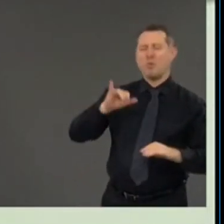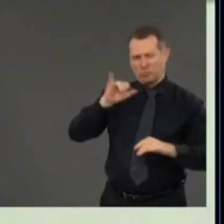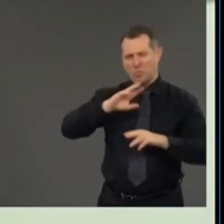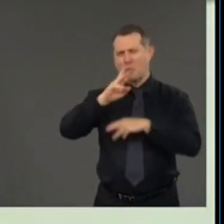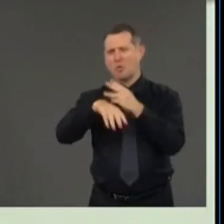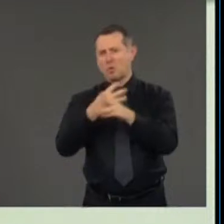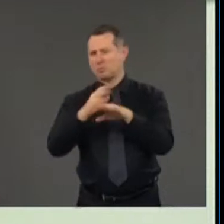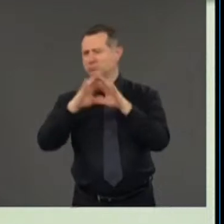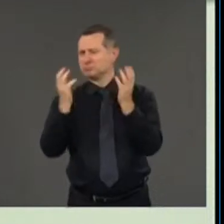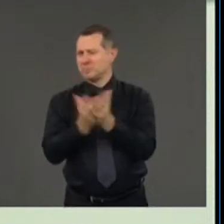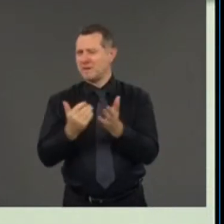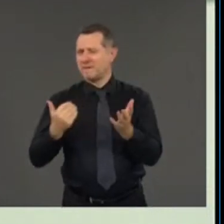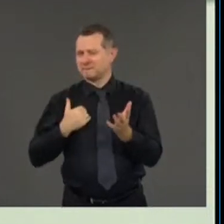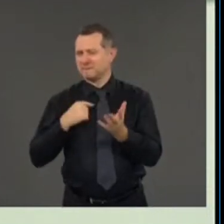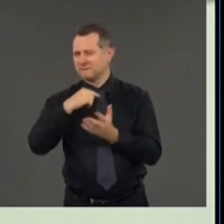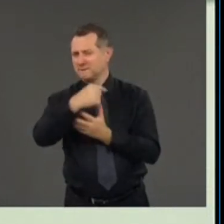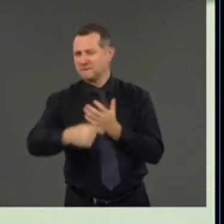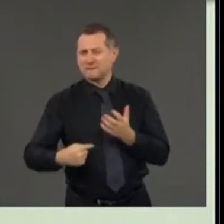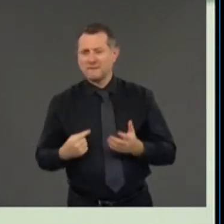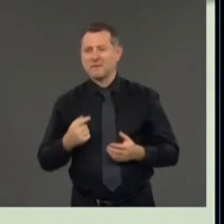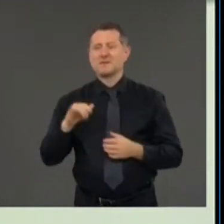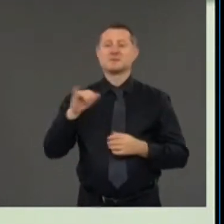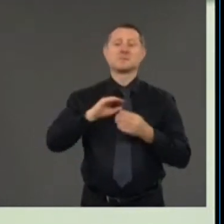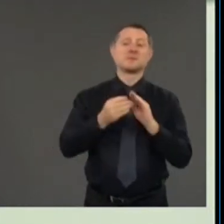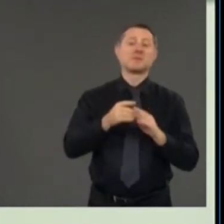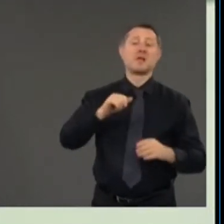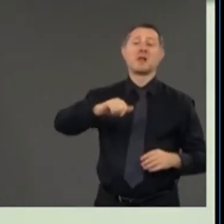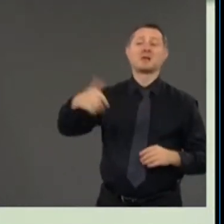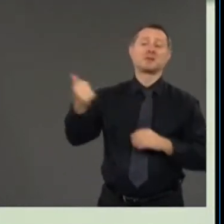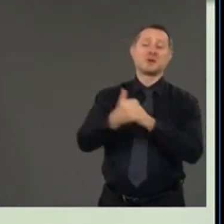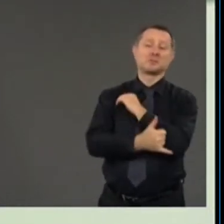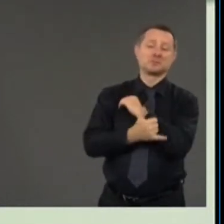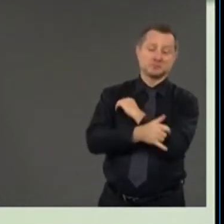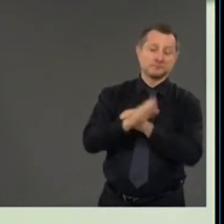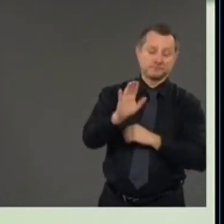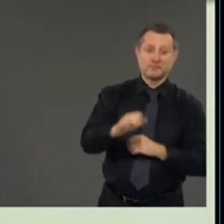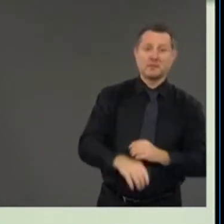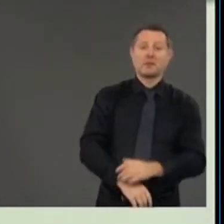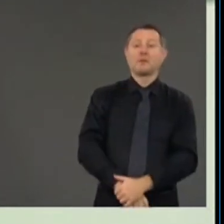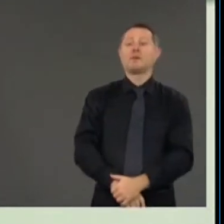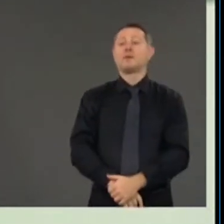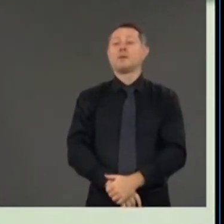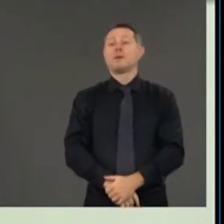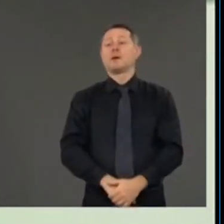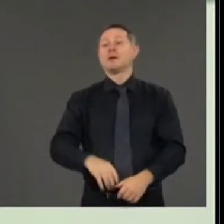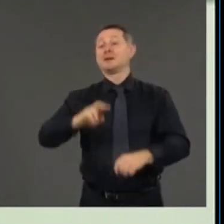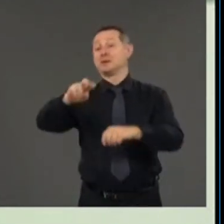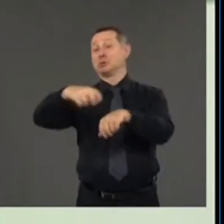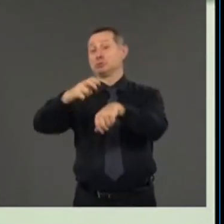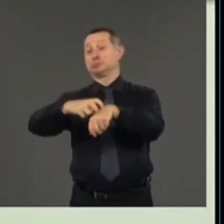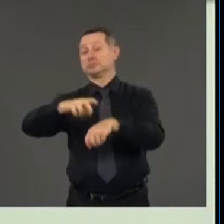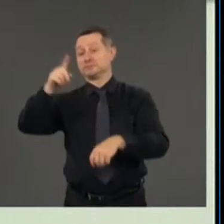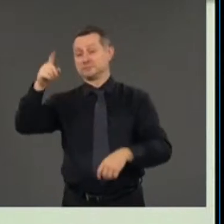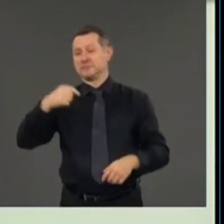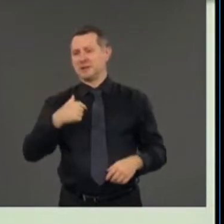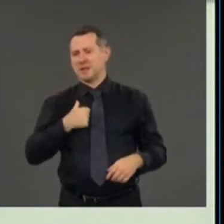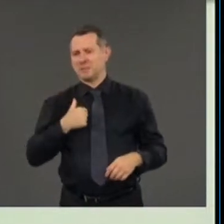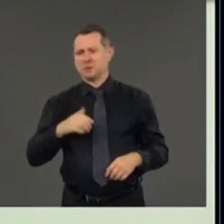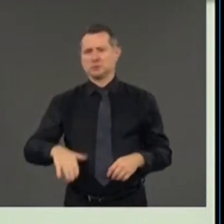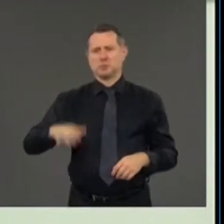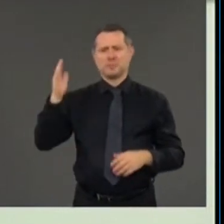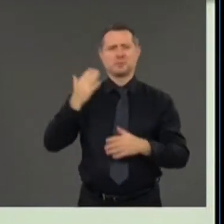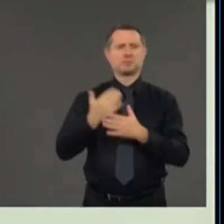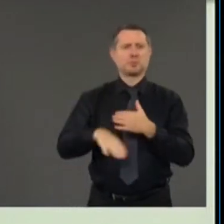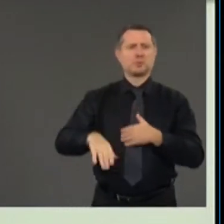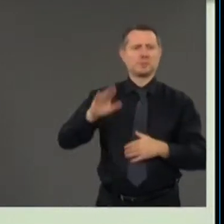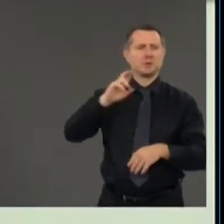Some statistics from across the world is extraordinary. Everybody's dealing with this. In Ireland, which, as you know, I'm from Ireland, and I've been very